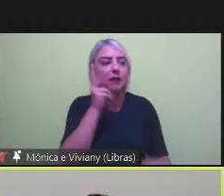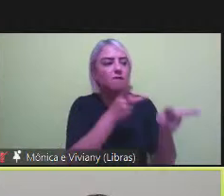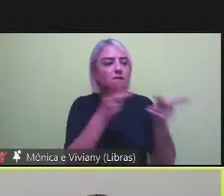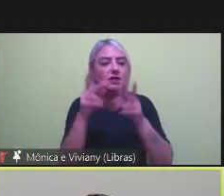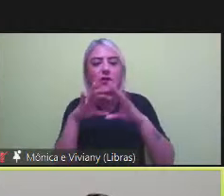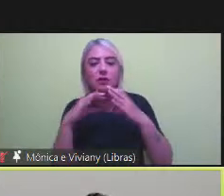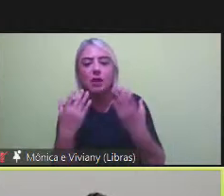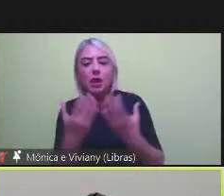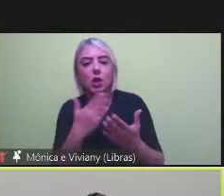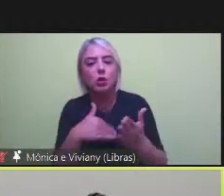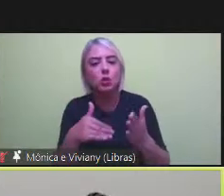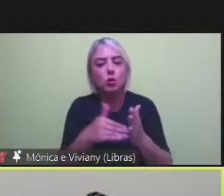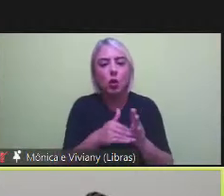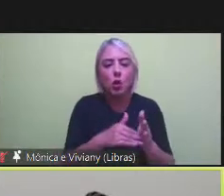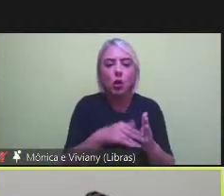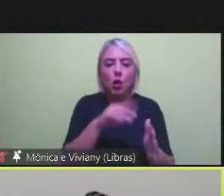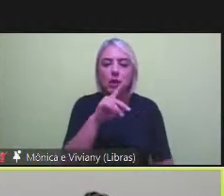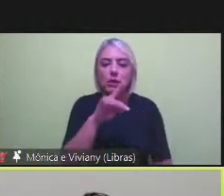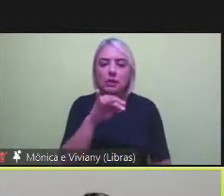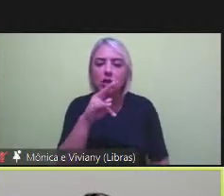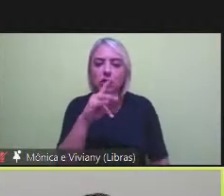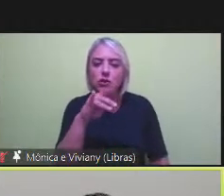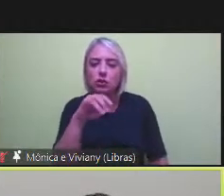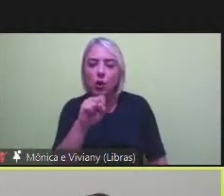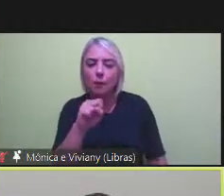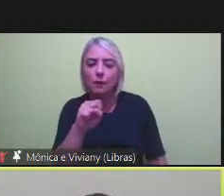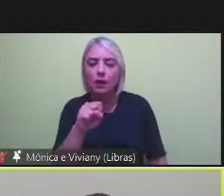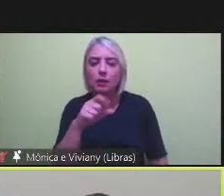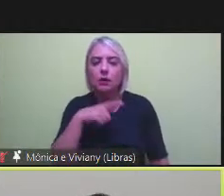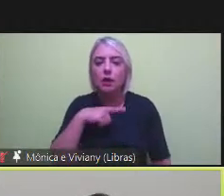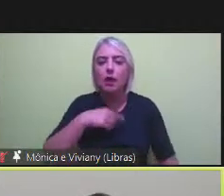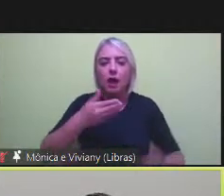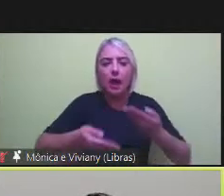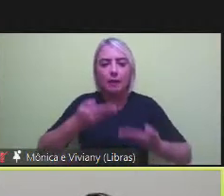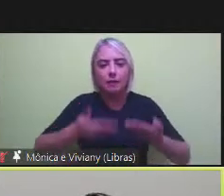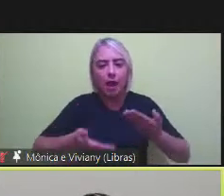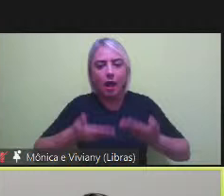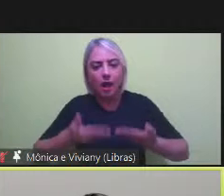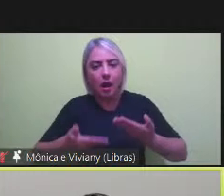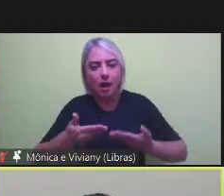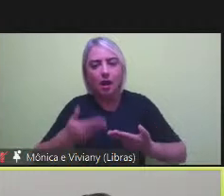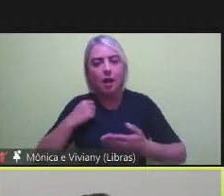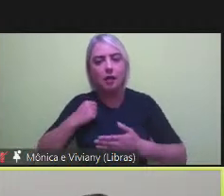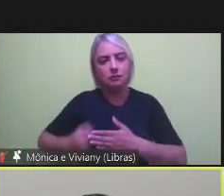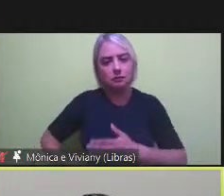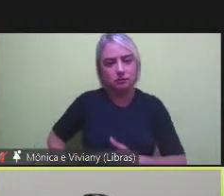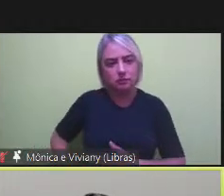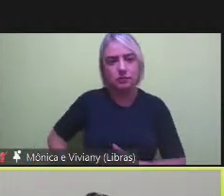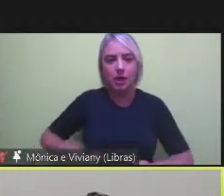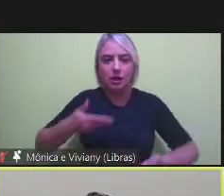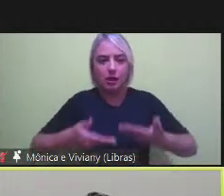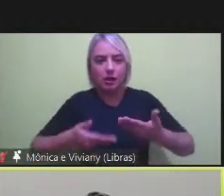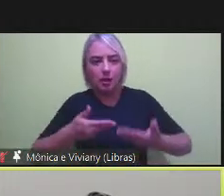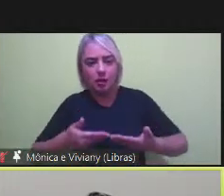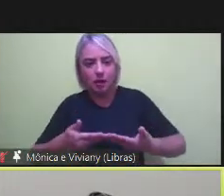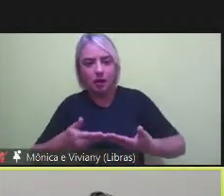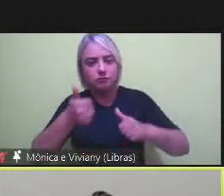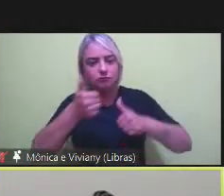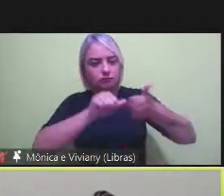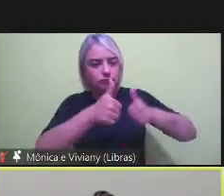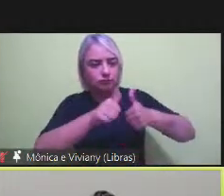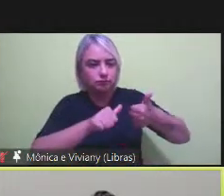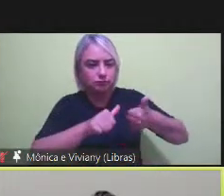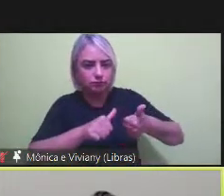community agents. All of them have a digital stadiometer, the digital scale to do